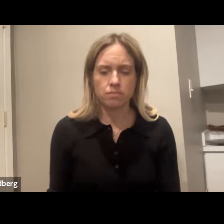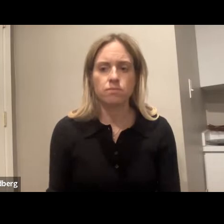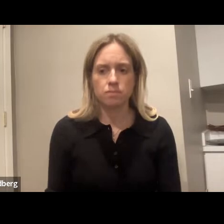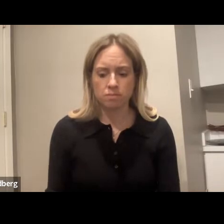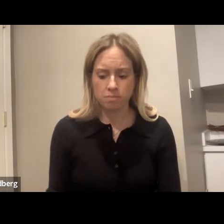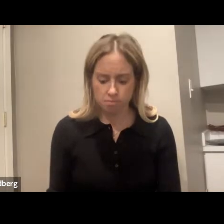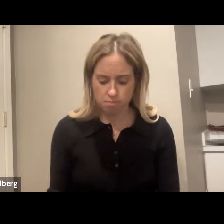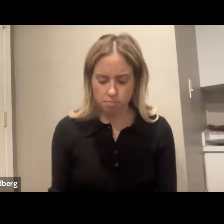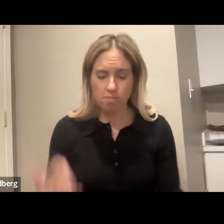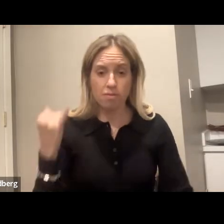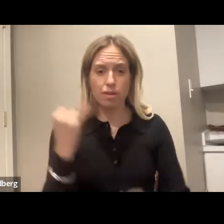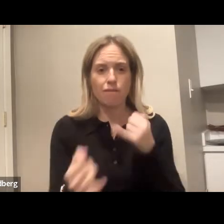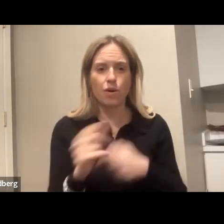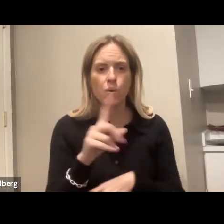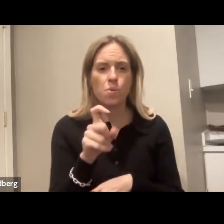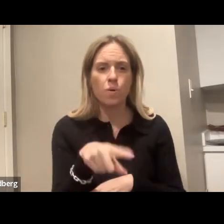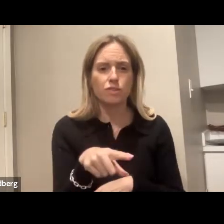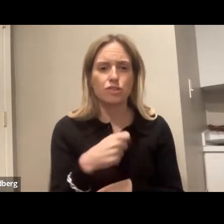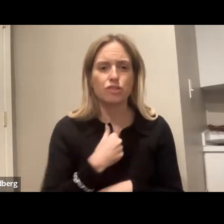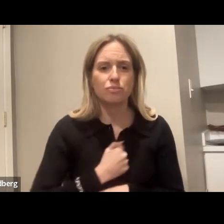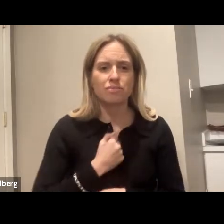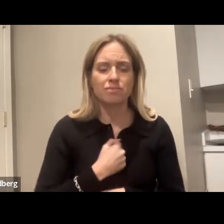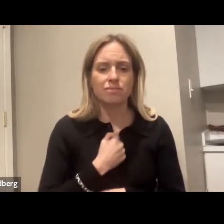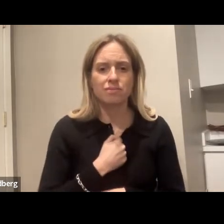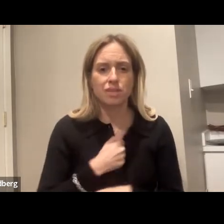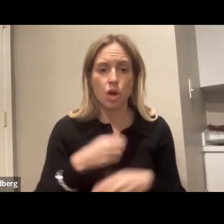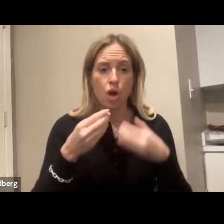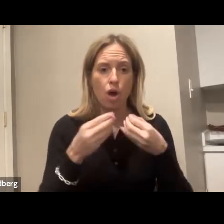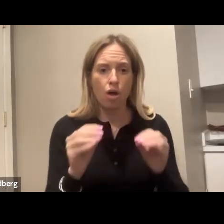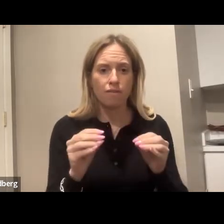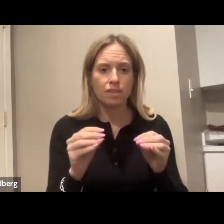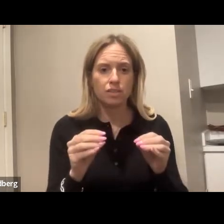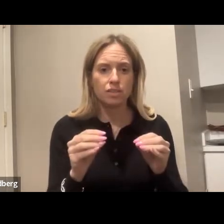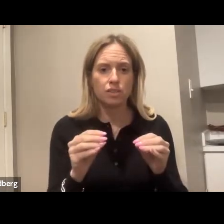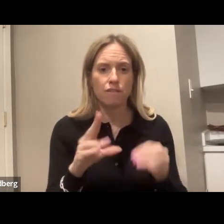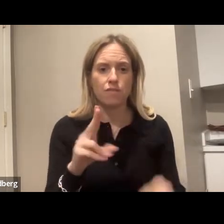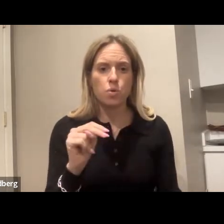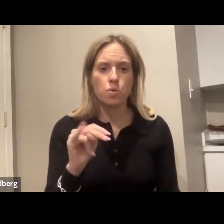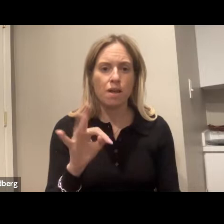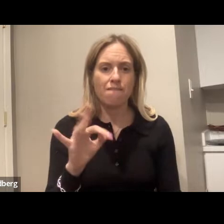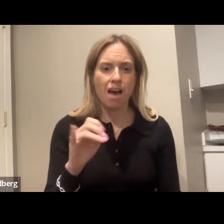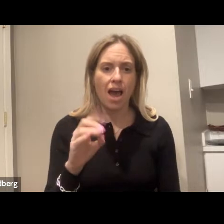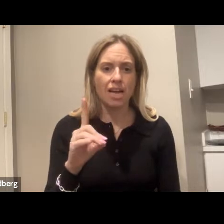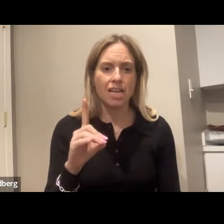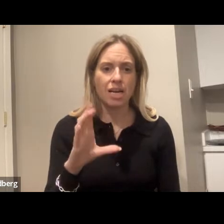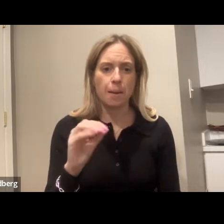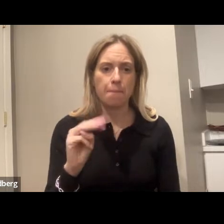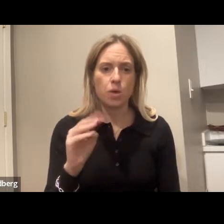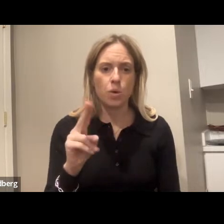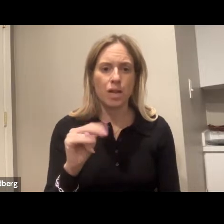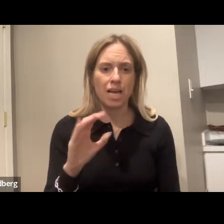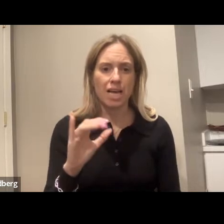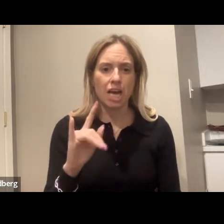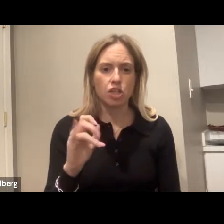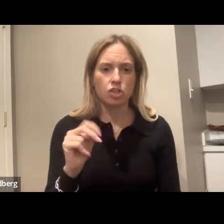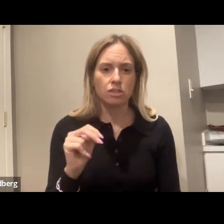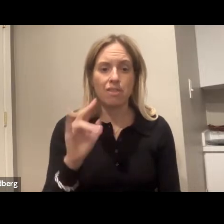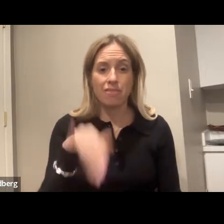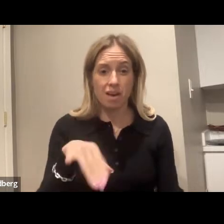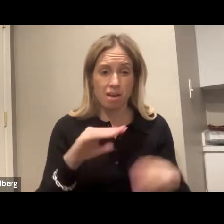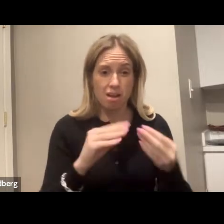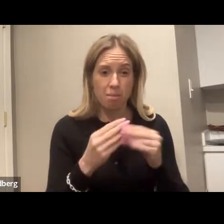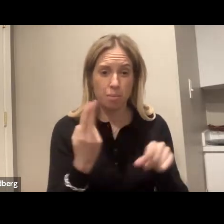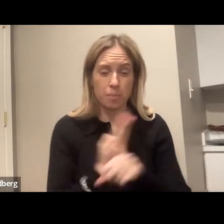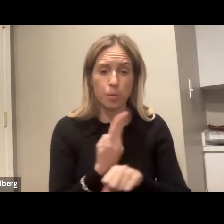a final question, I'm sorry, Ms. Buxell. Is the Office of Unified Communications, is that number or a different number being